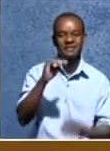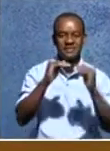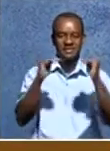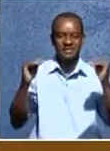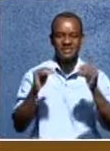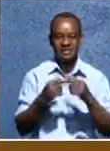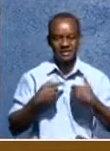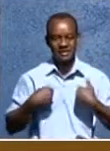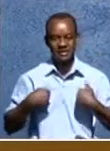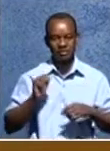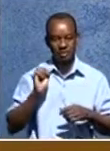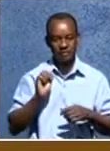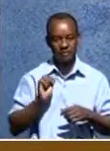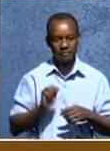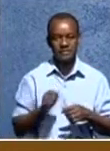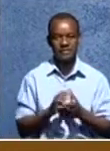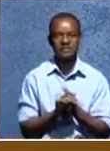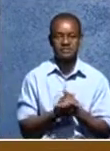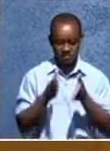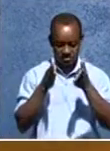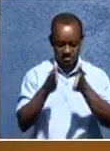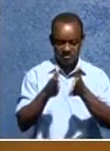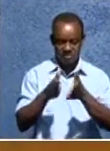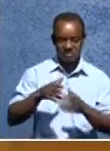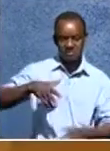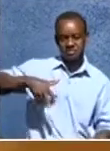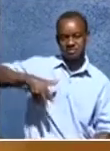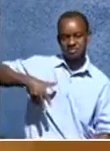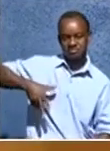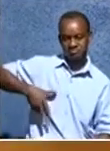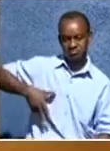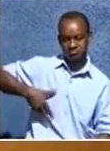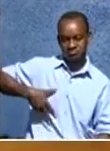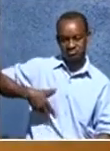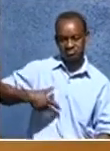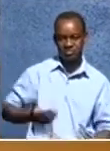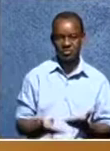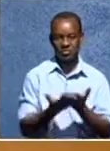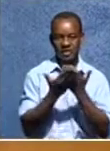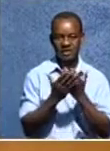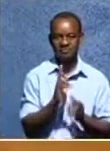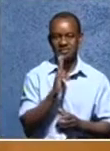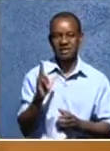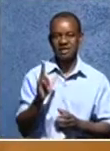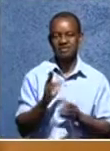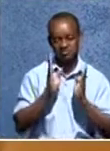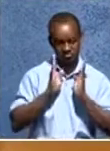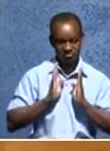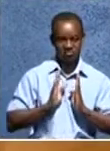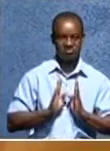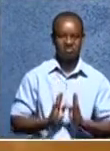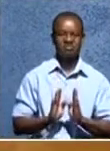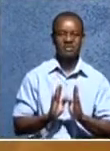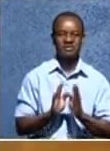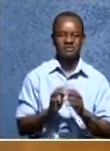to focus on the rational benefits as well as the emotional benefits. And also working together as a